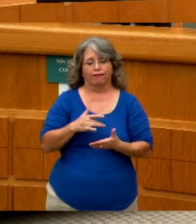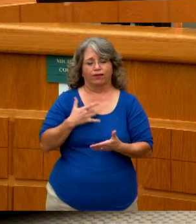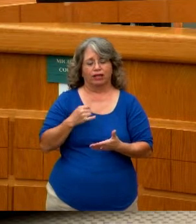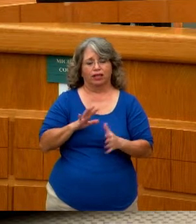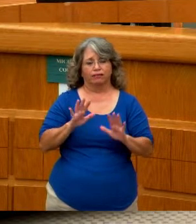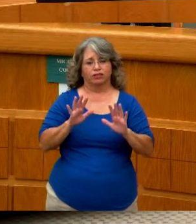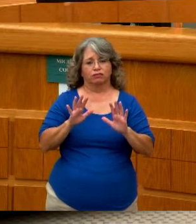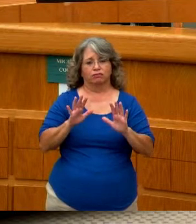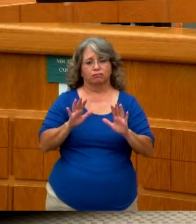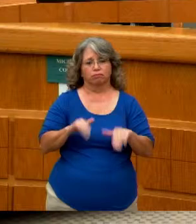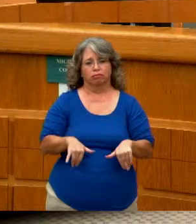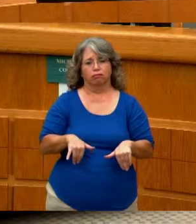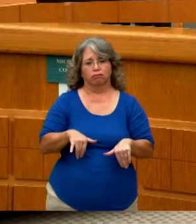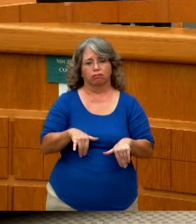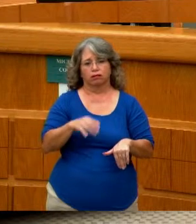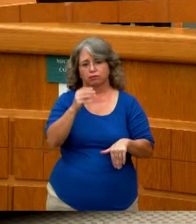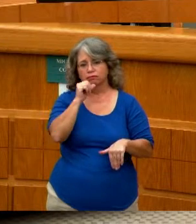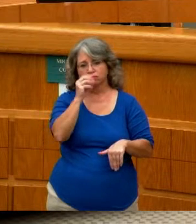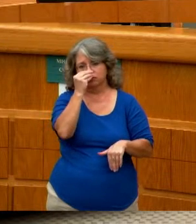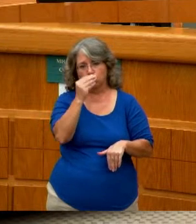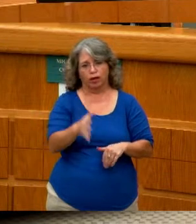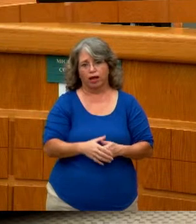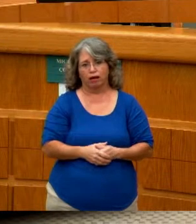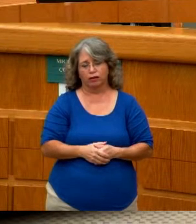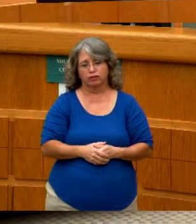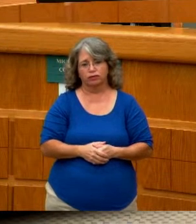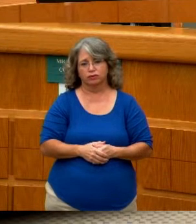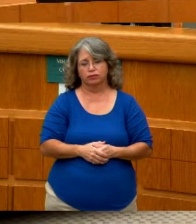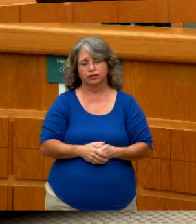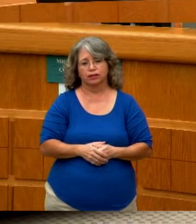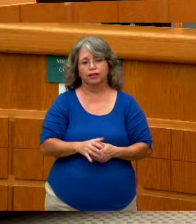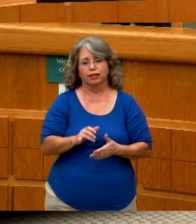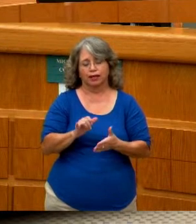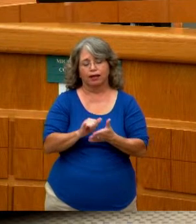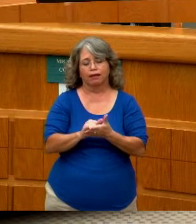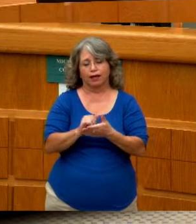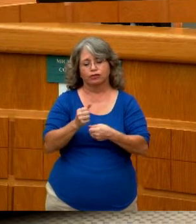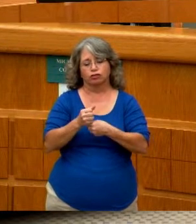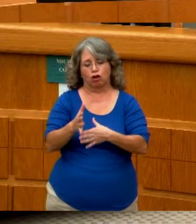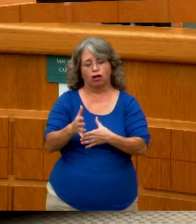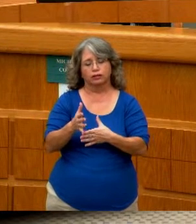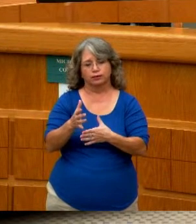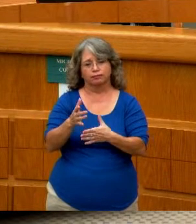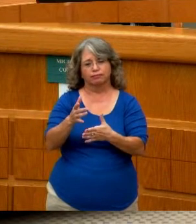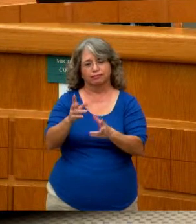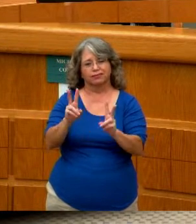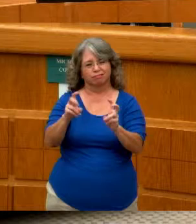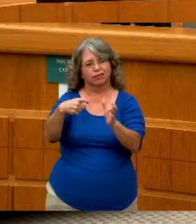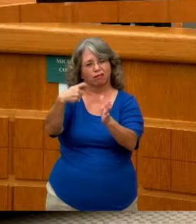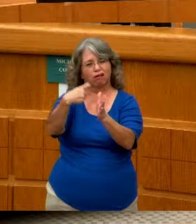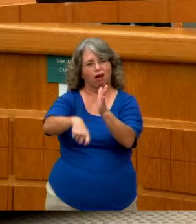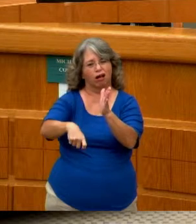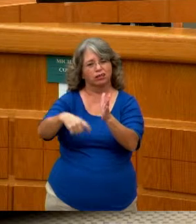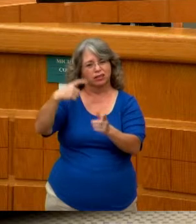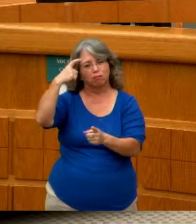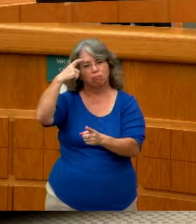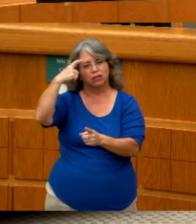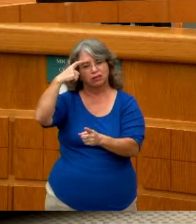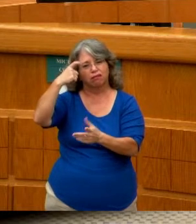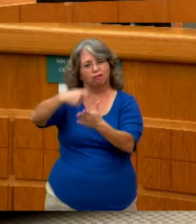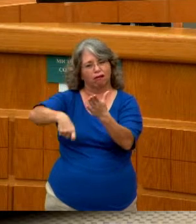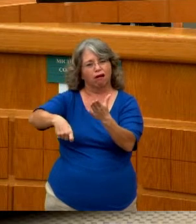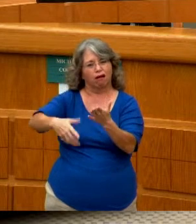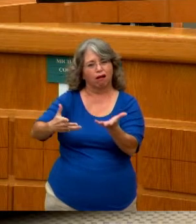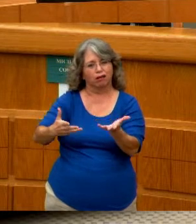Now, the apathy and that huge sacrifice that we've talked about, it's coming at a cost and